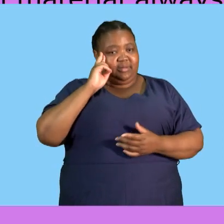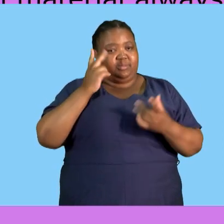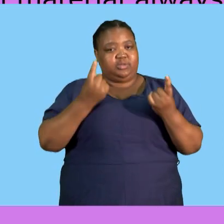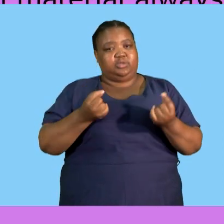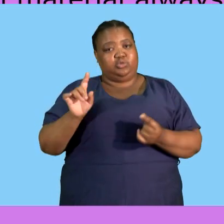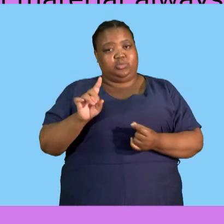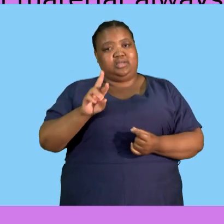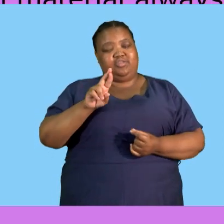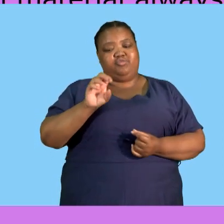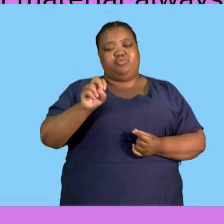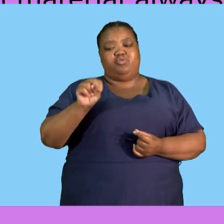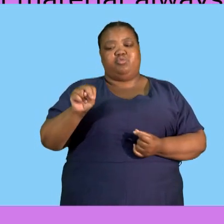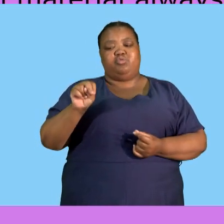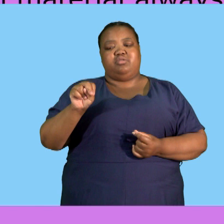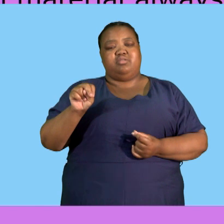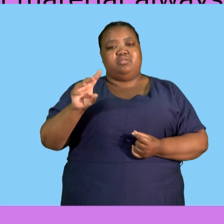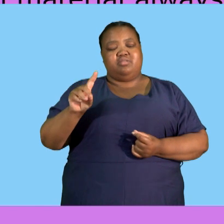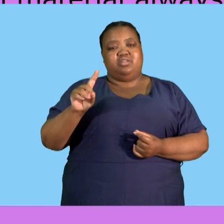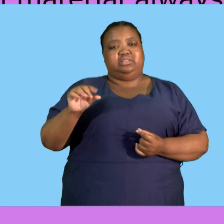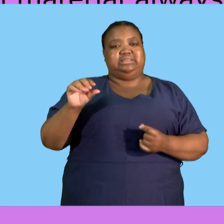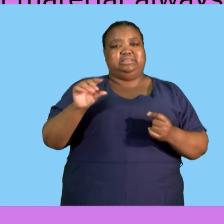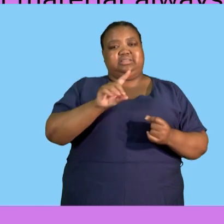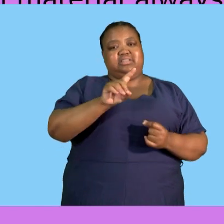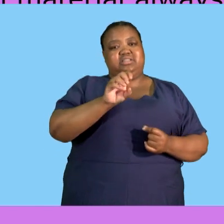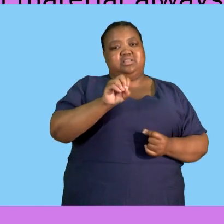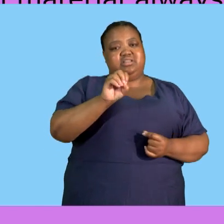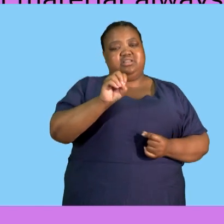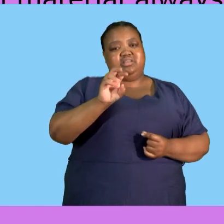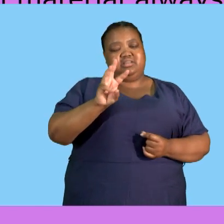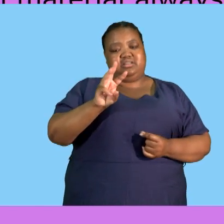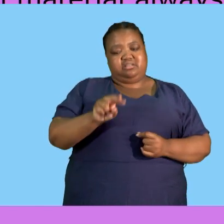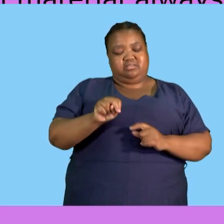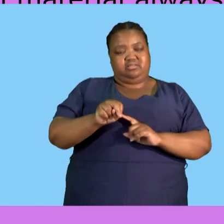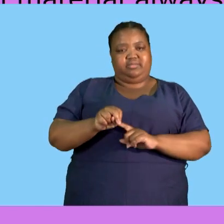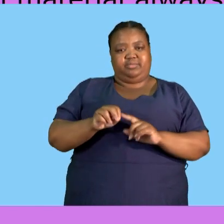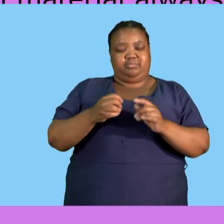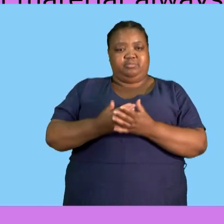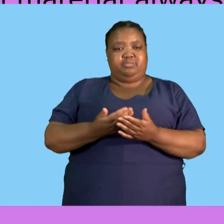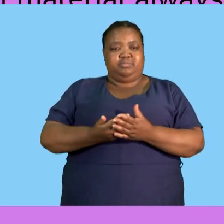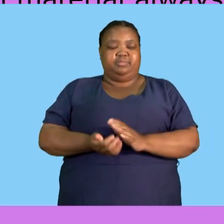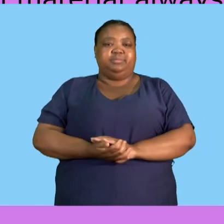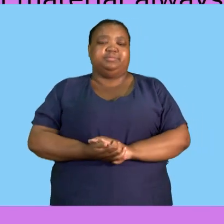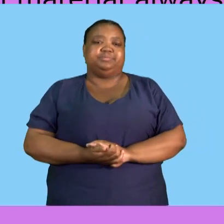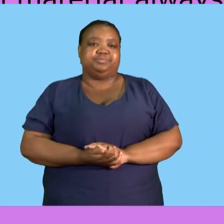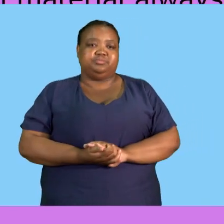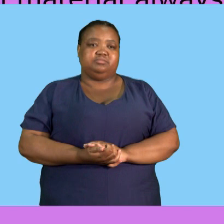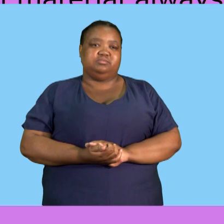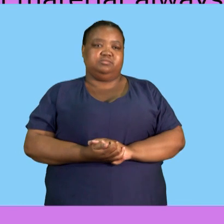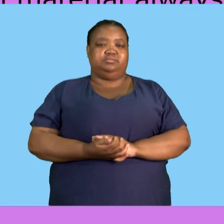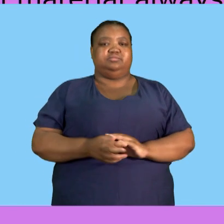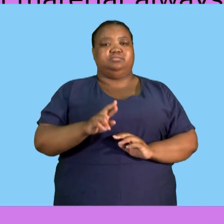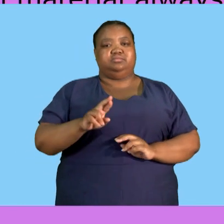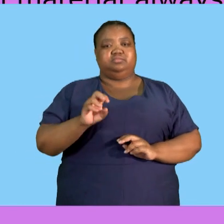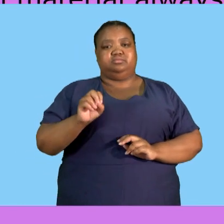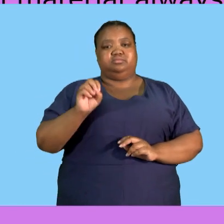to always round down, as rounding up would result in the box not fitting the desired space,